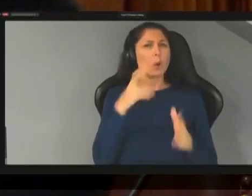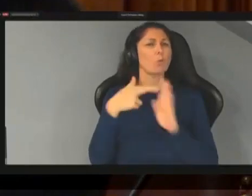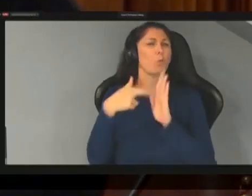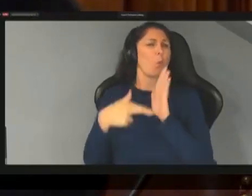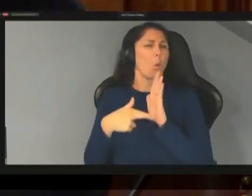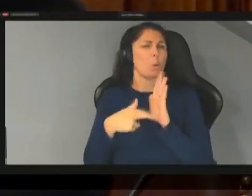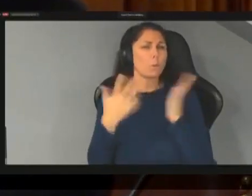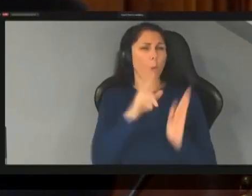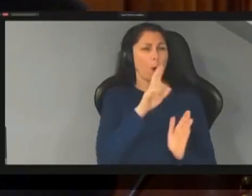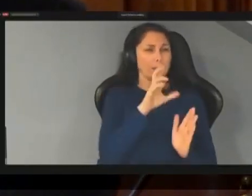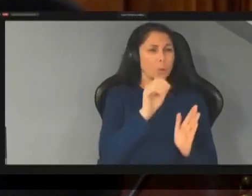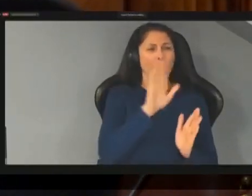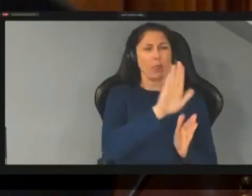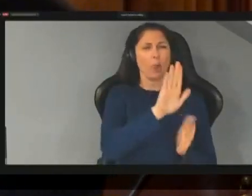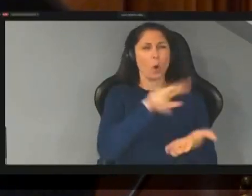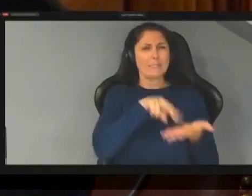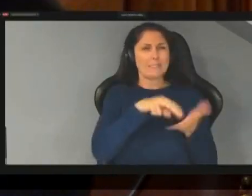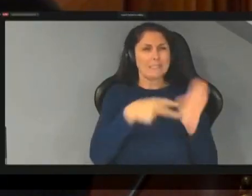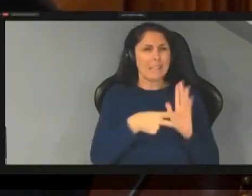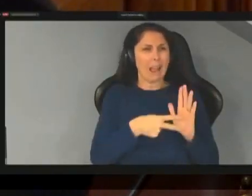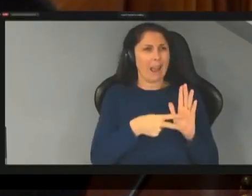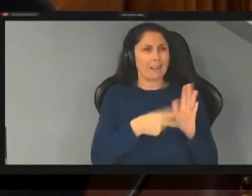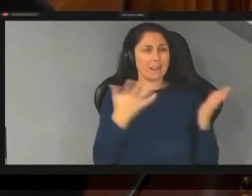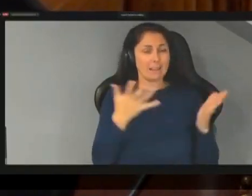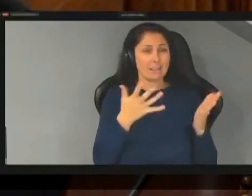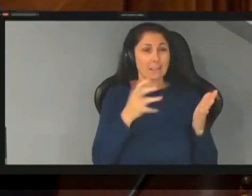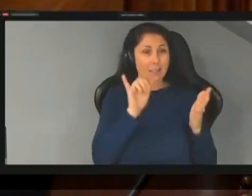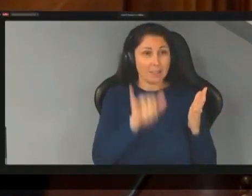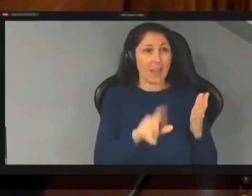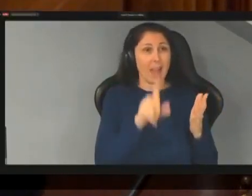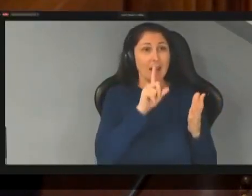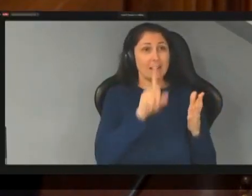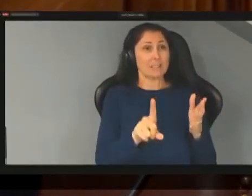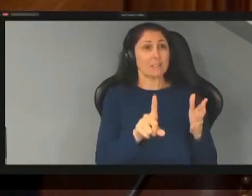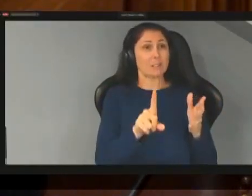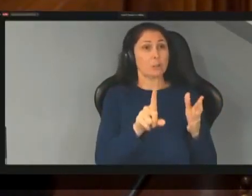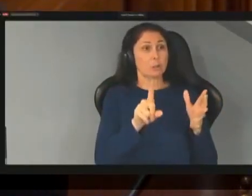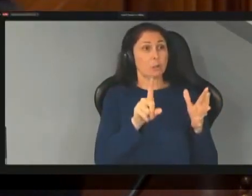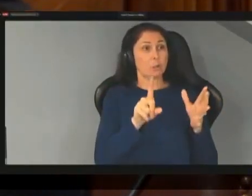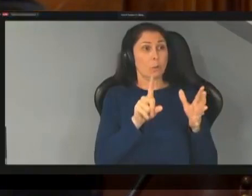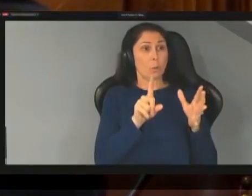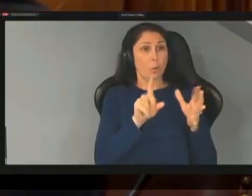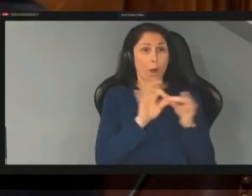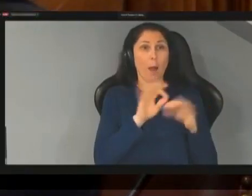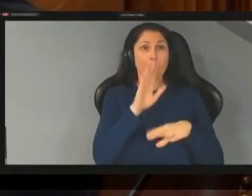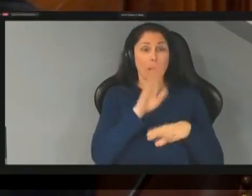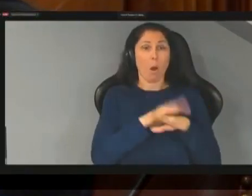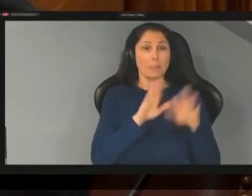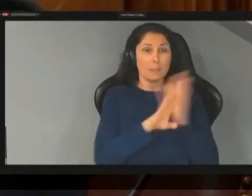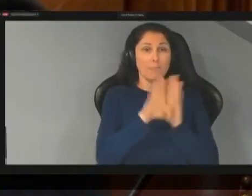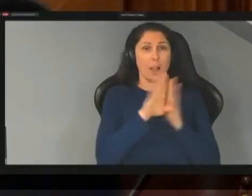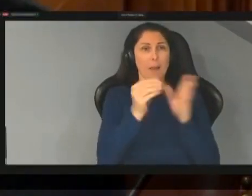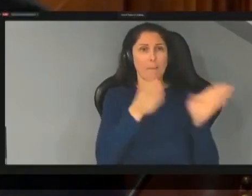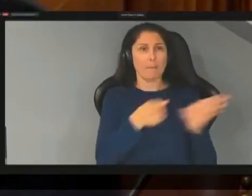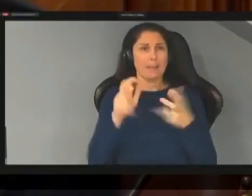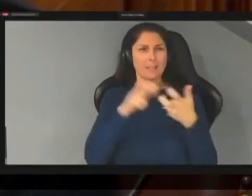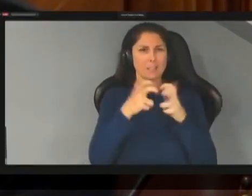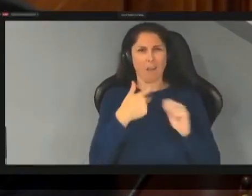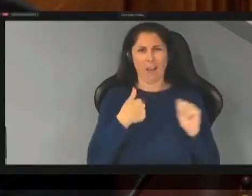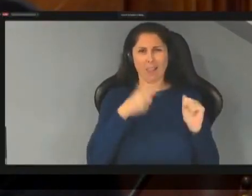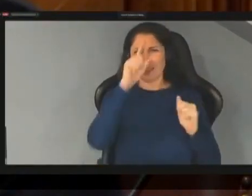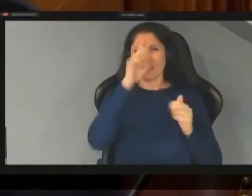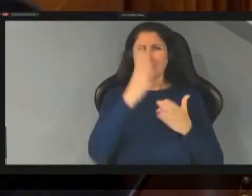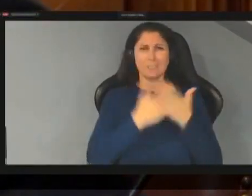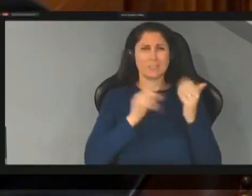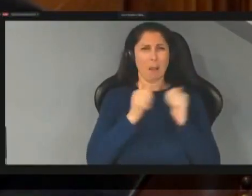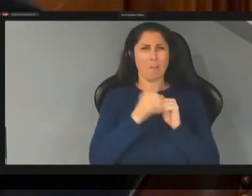of their existence is about, which is to comment on development and planning issues. I think somehow it just got extrapolated to